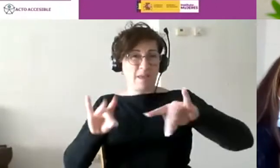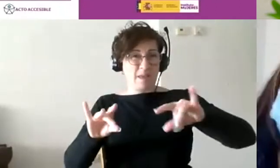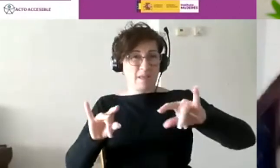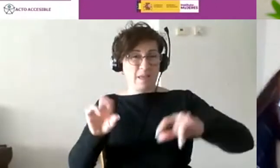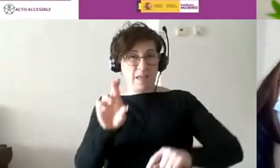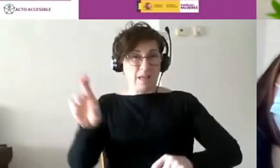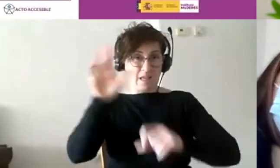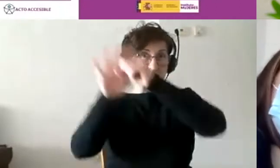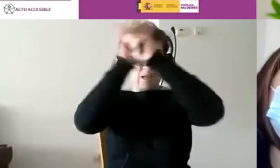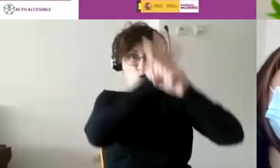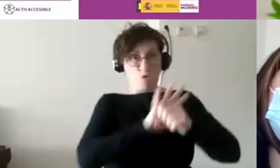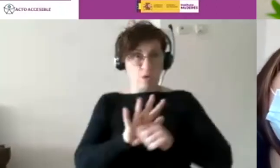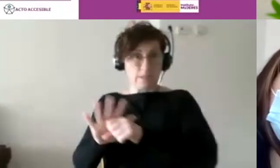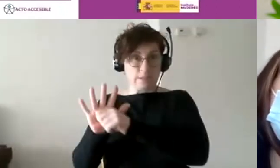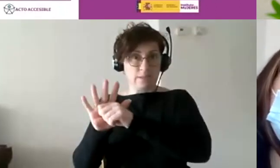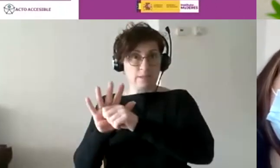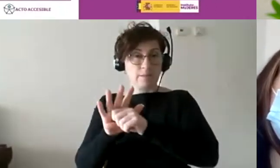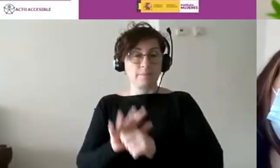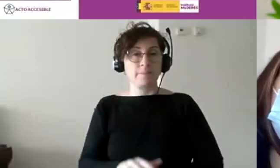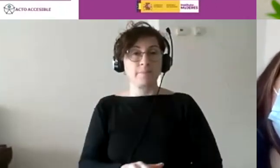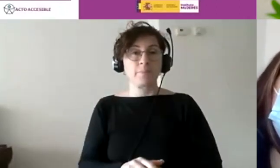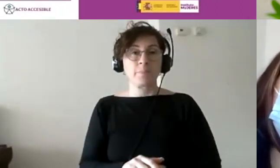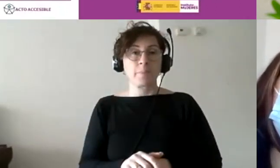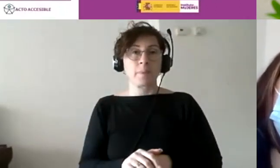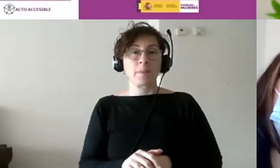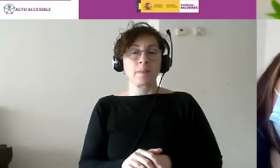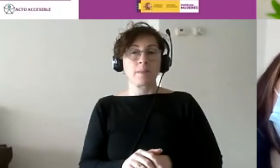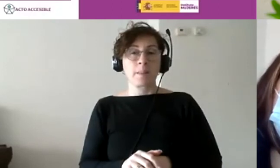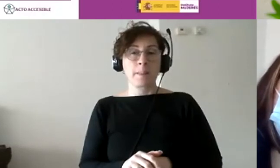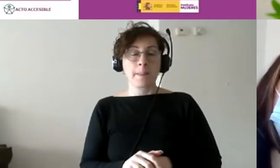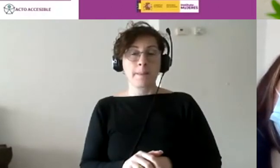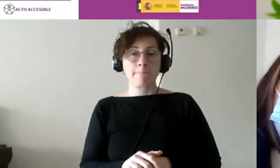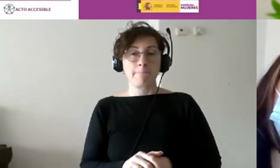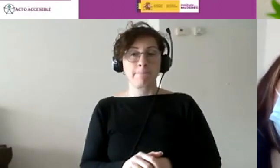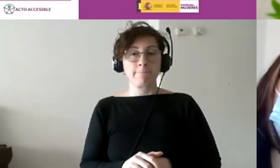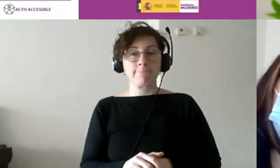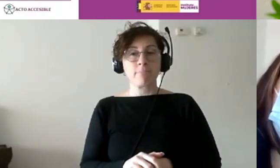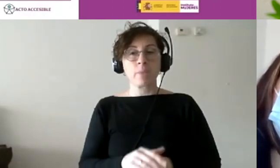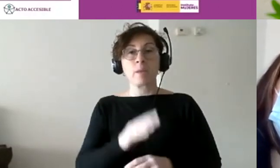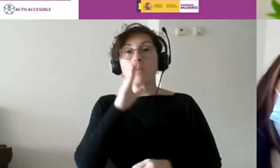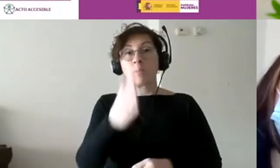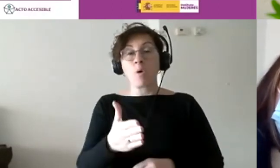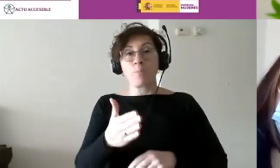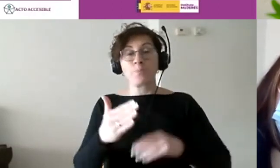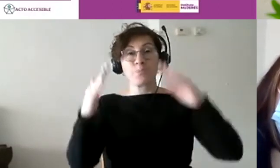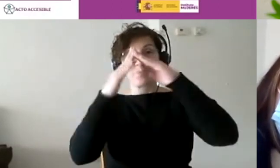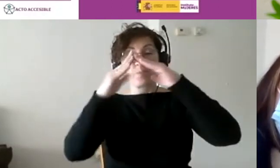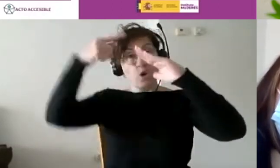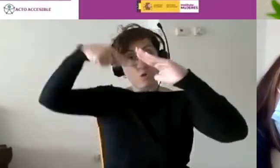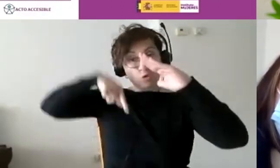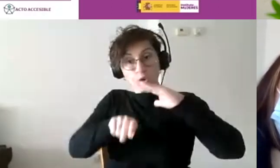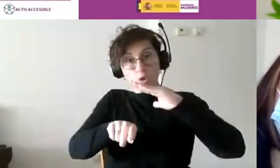and they have to stay in the basements for a long period, for more than 2 weeks now,